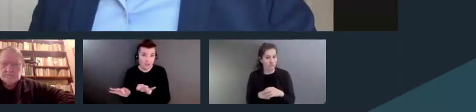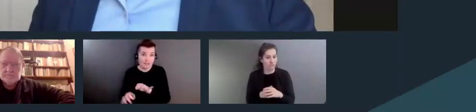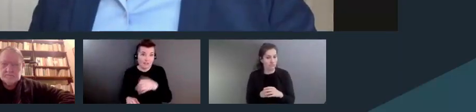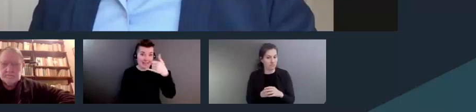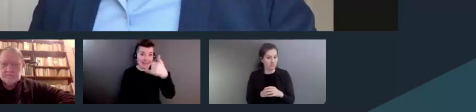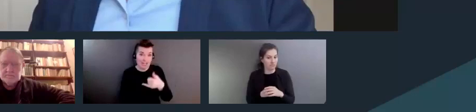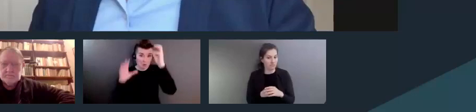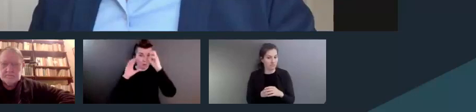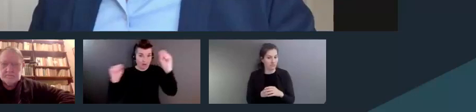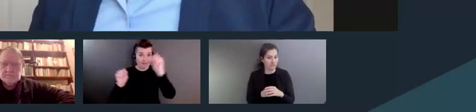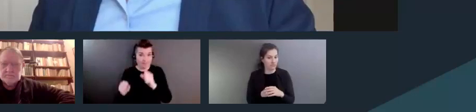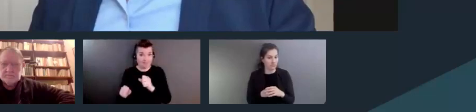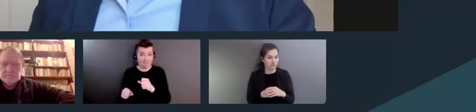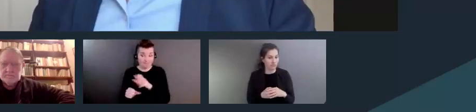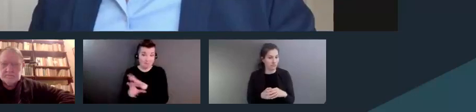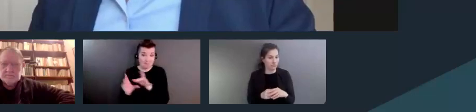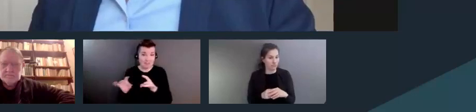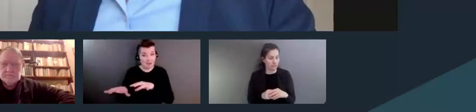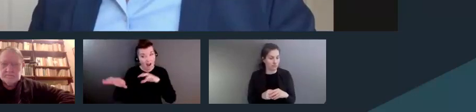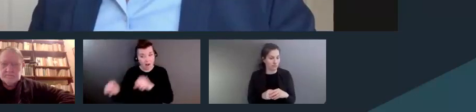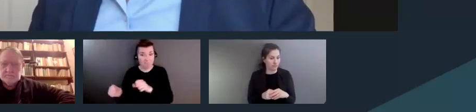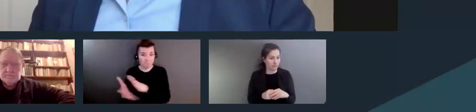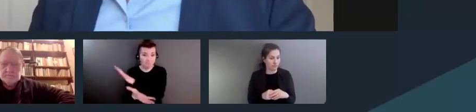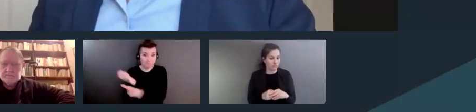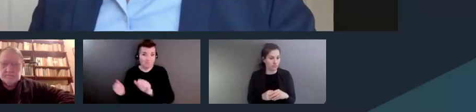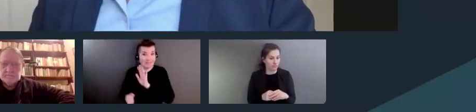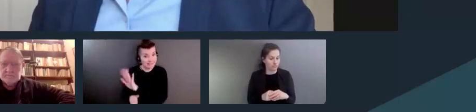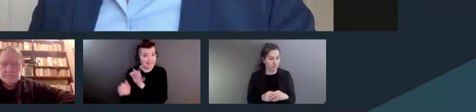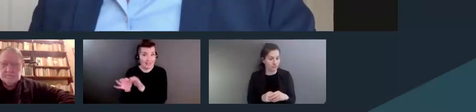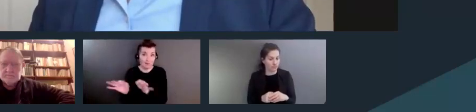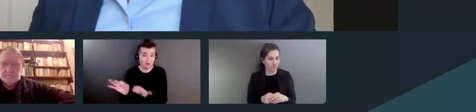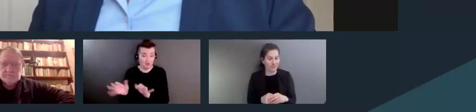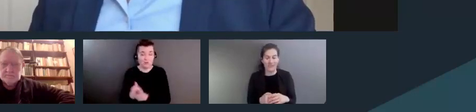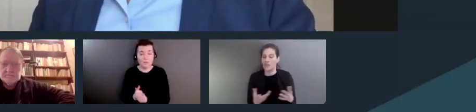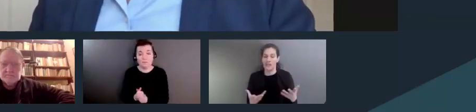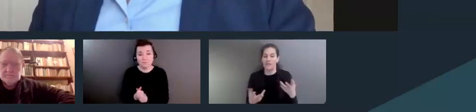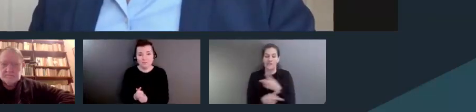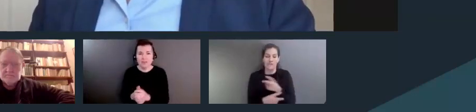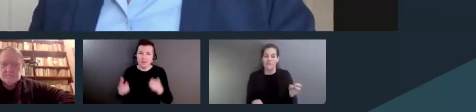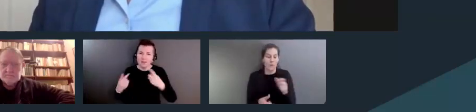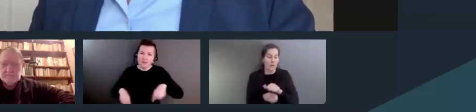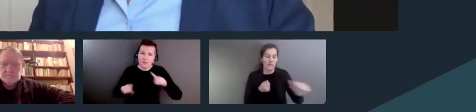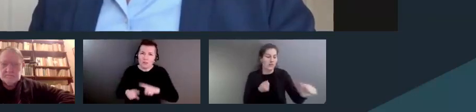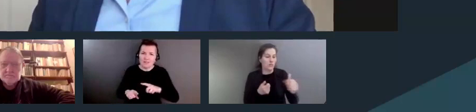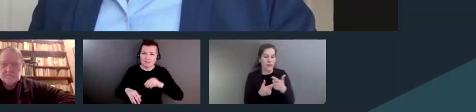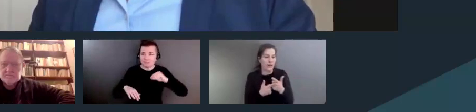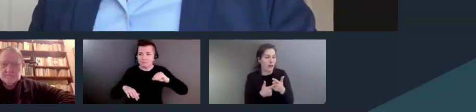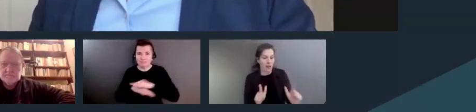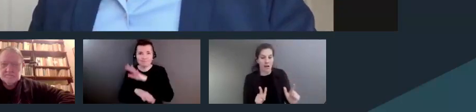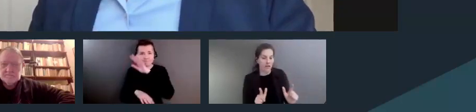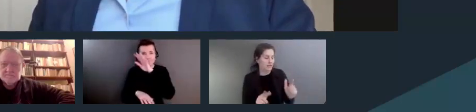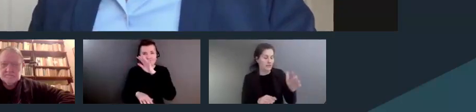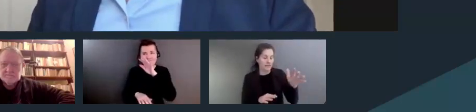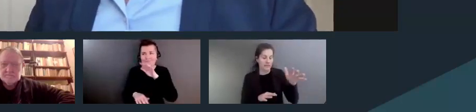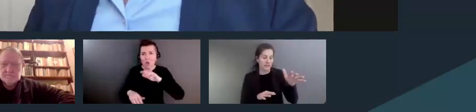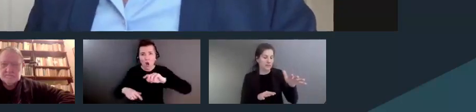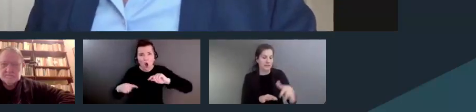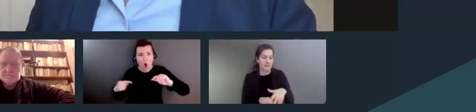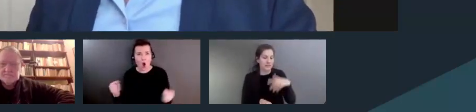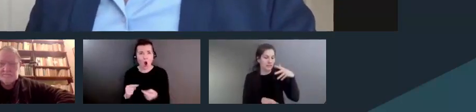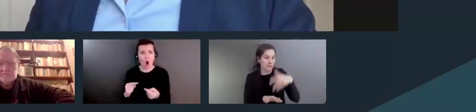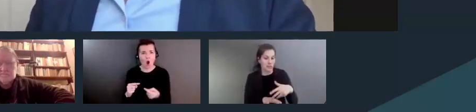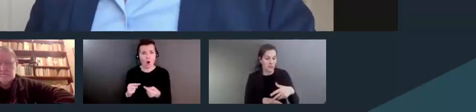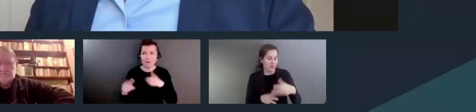to be the ones stopping other white people from doing harm instead of expecting Inuit to do it. And I'm not here